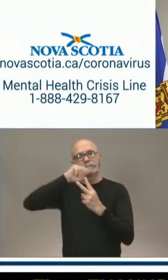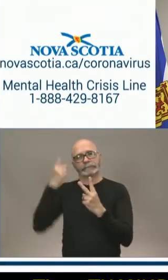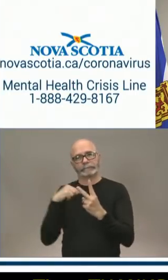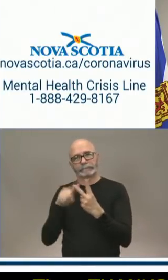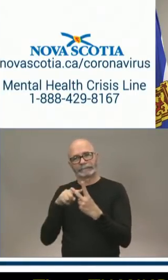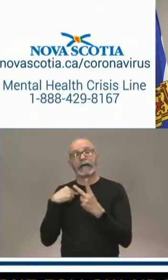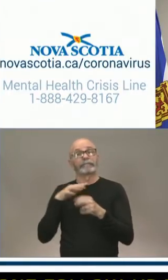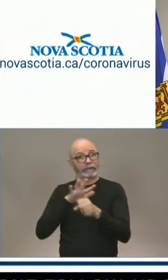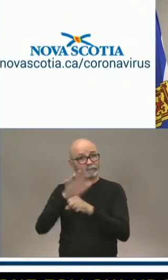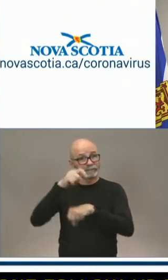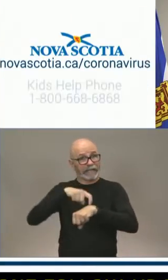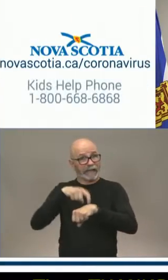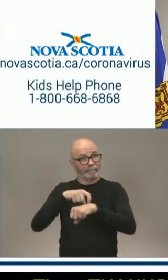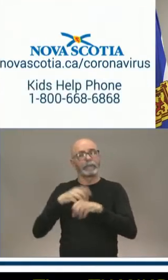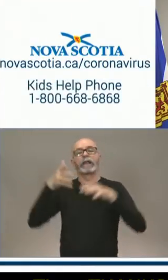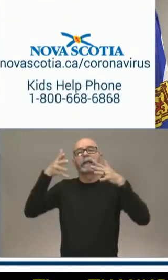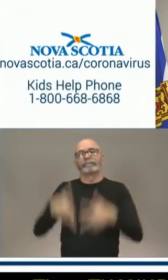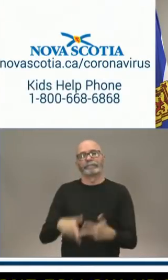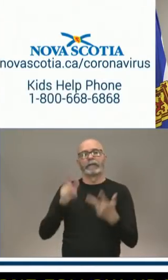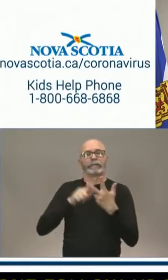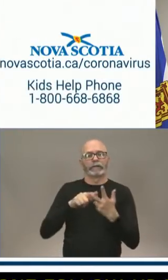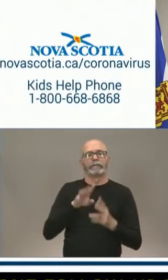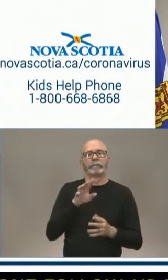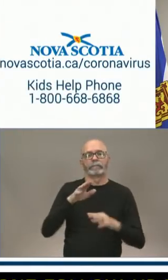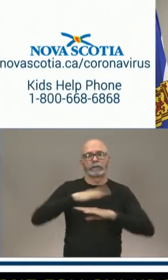Alicia Drouse from Global. Go ahead, Alicia.